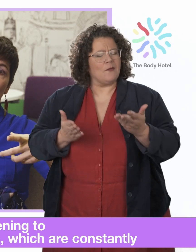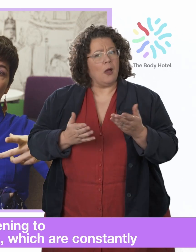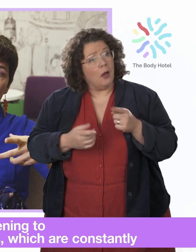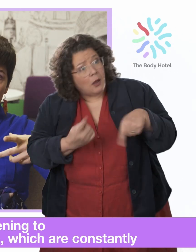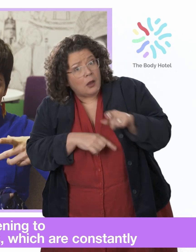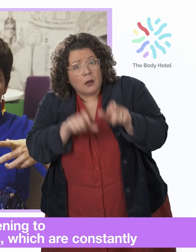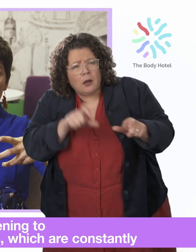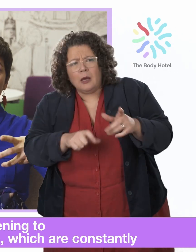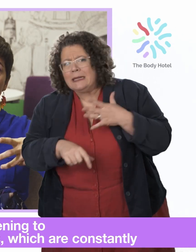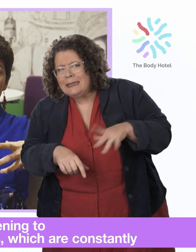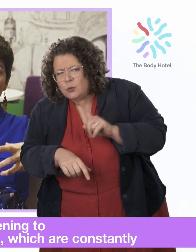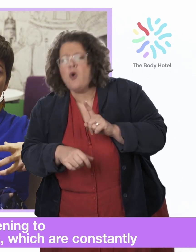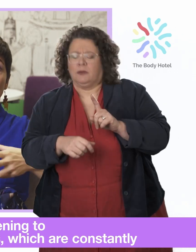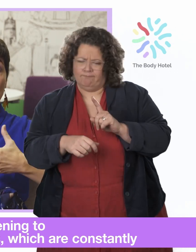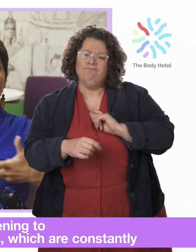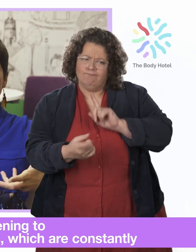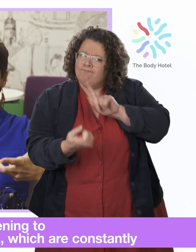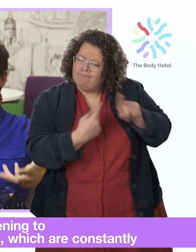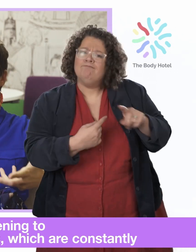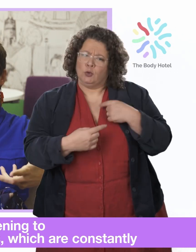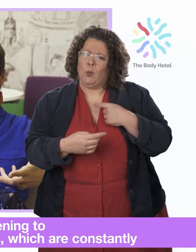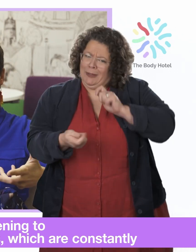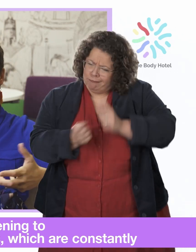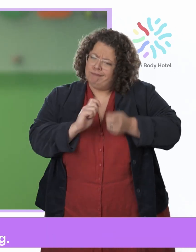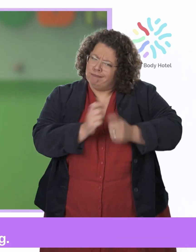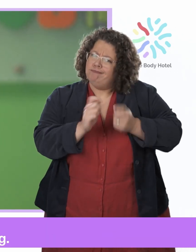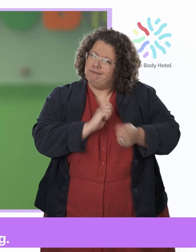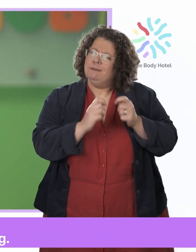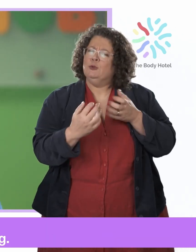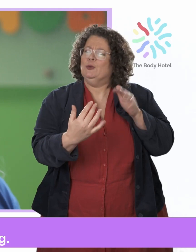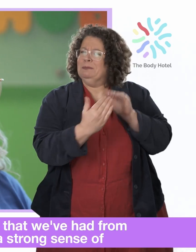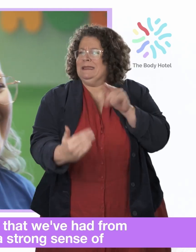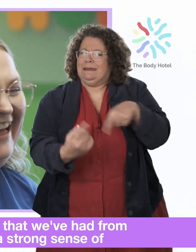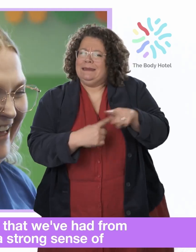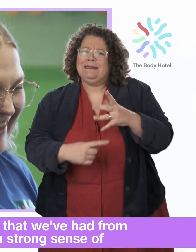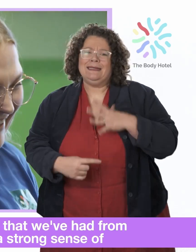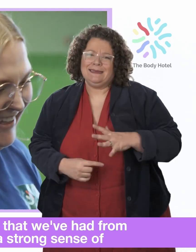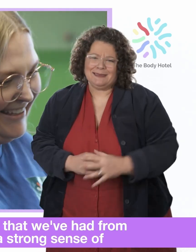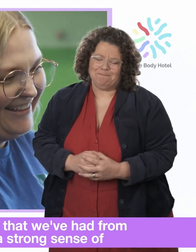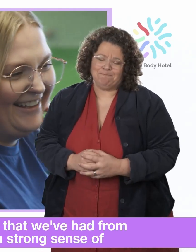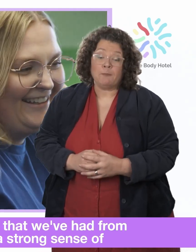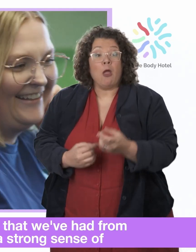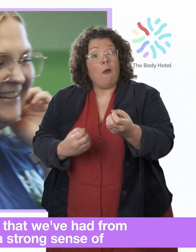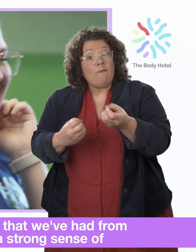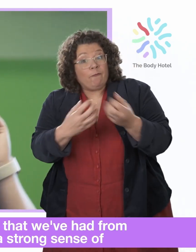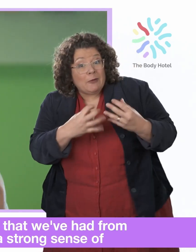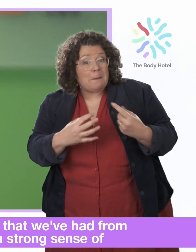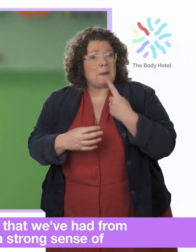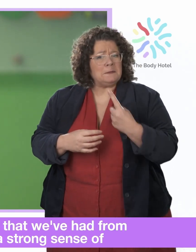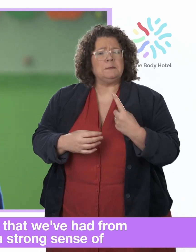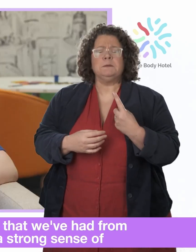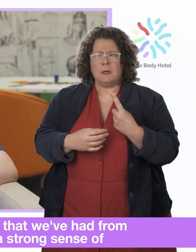listening to the needs of the participants, which are constantly changing. Some of the feedback that we've had from